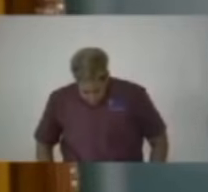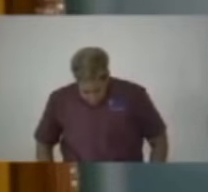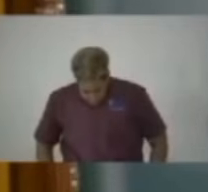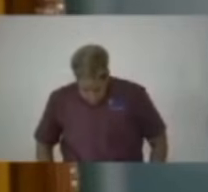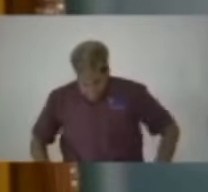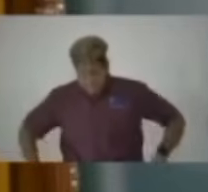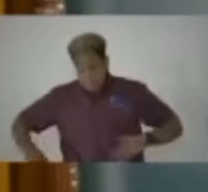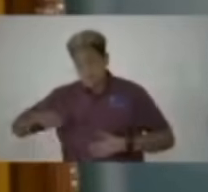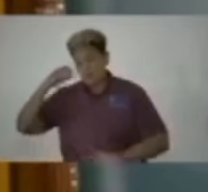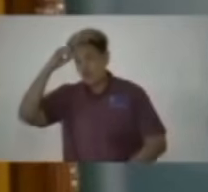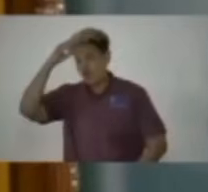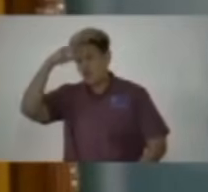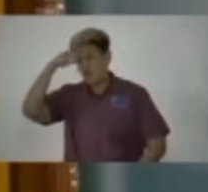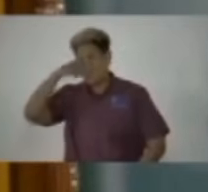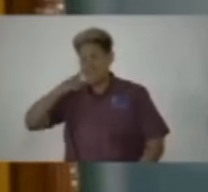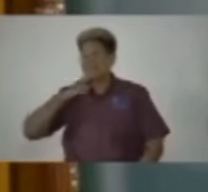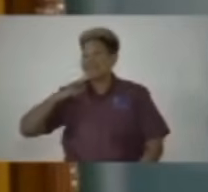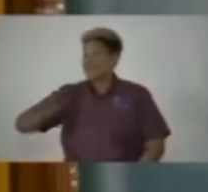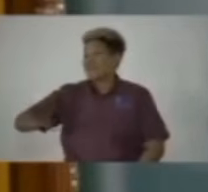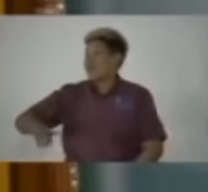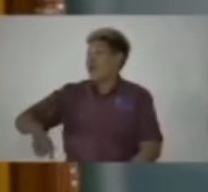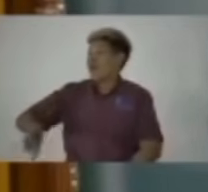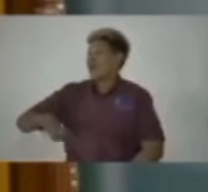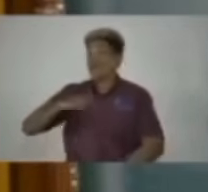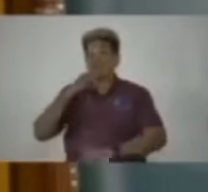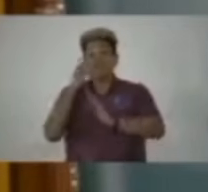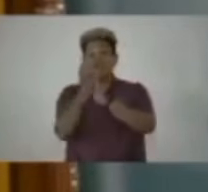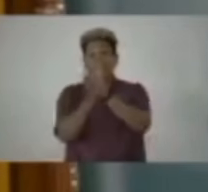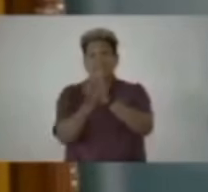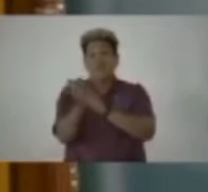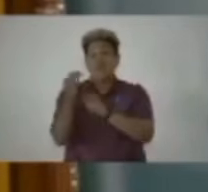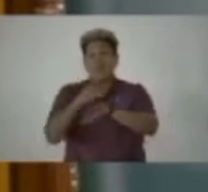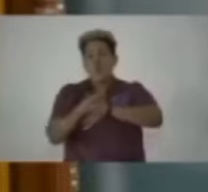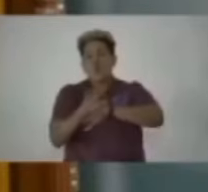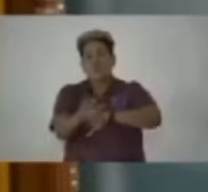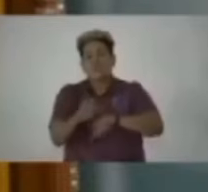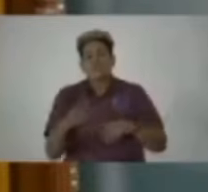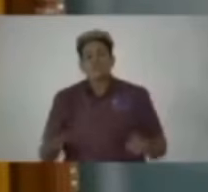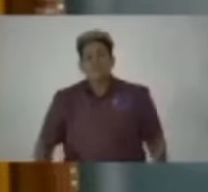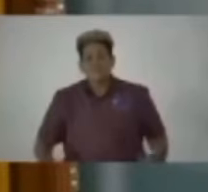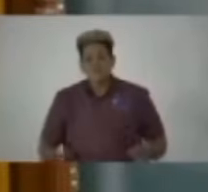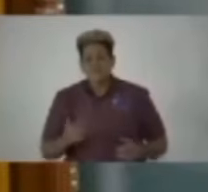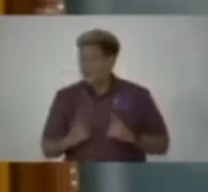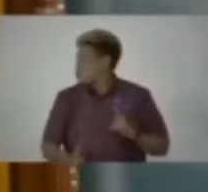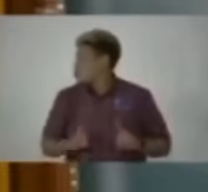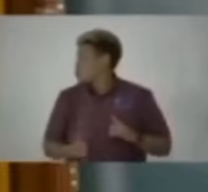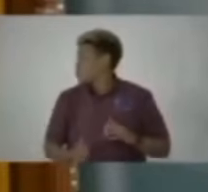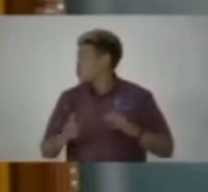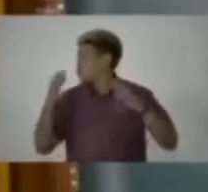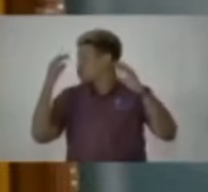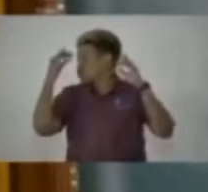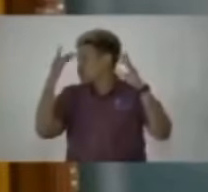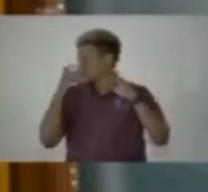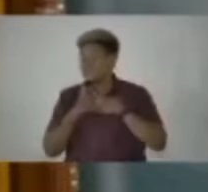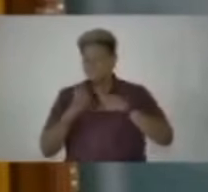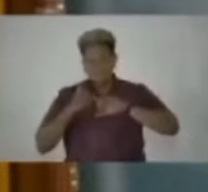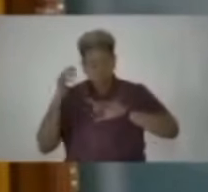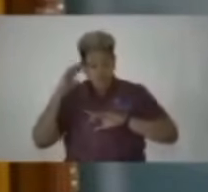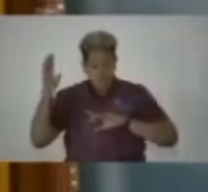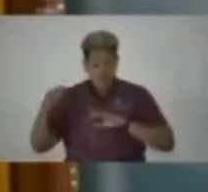The opinion of the Parliamentary Legal Counsel, which considered